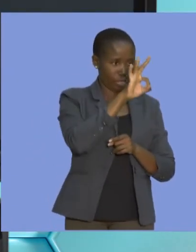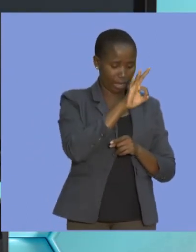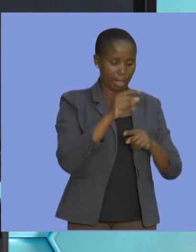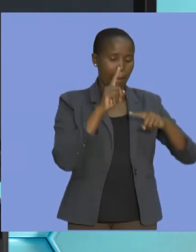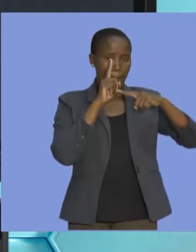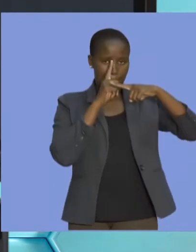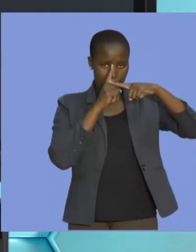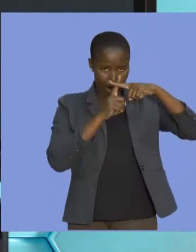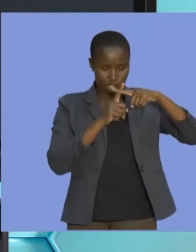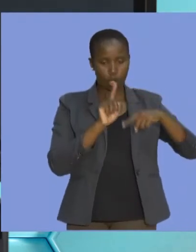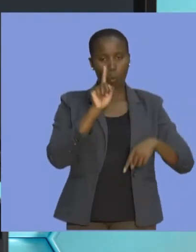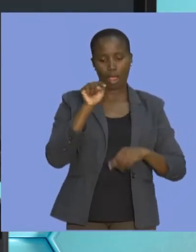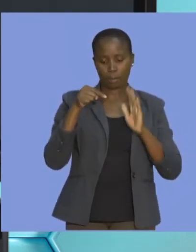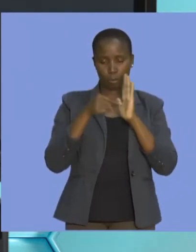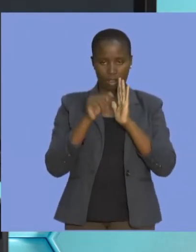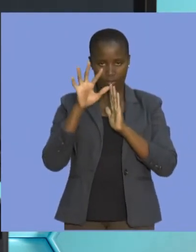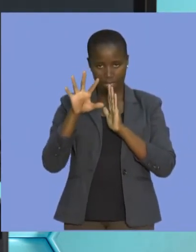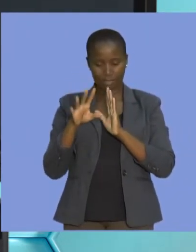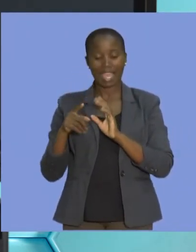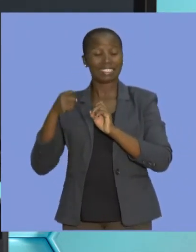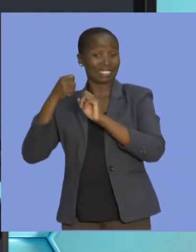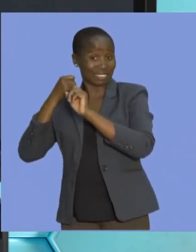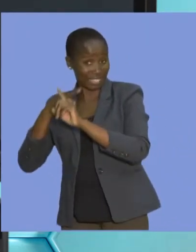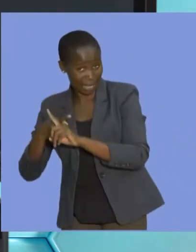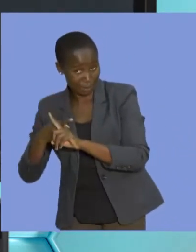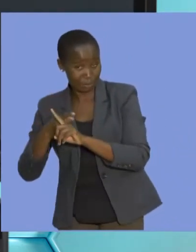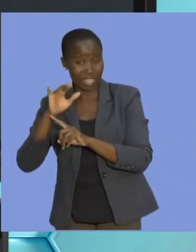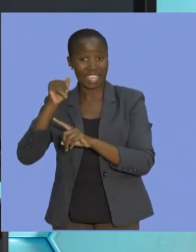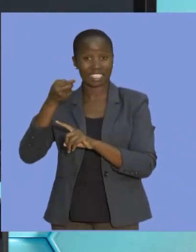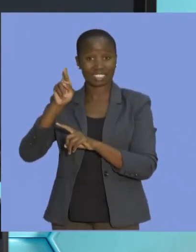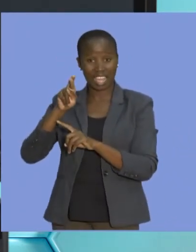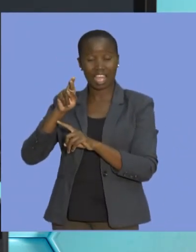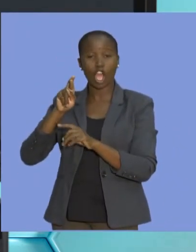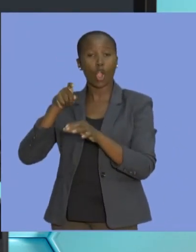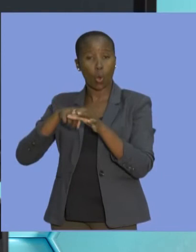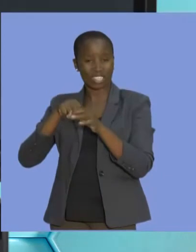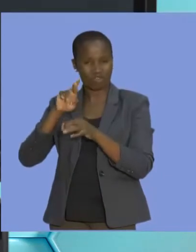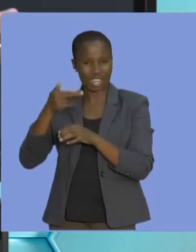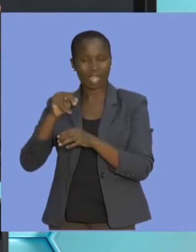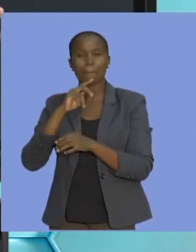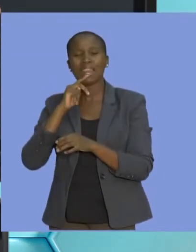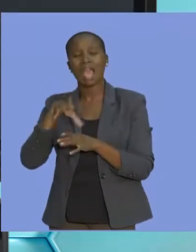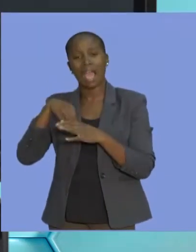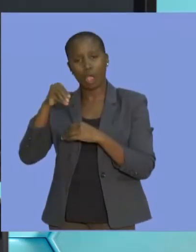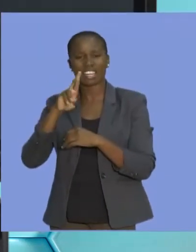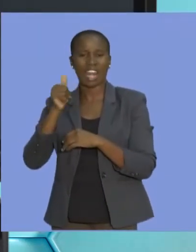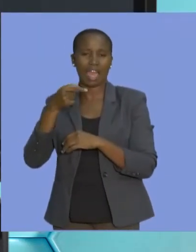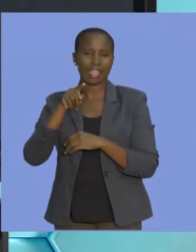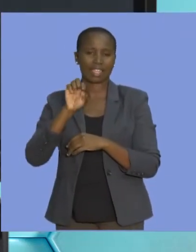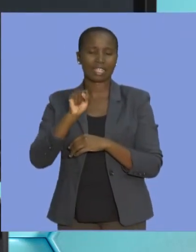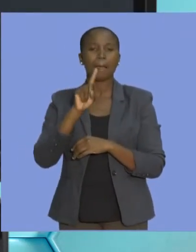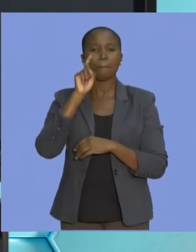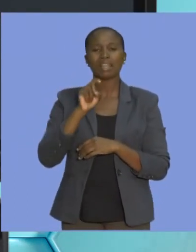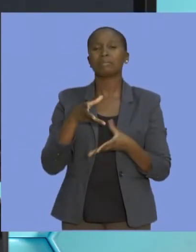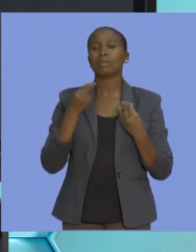1.5 times the interquartile range, that will be an outlier. So you just have to find quartiles, actually,